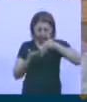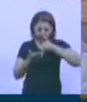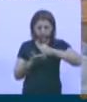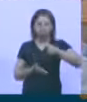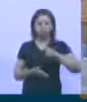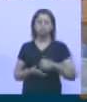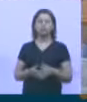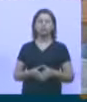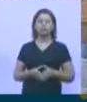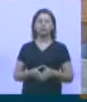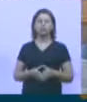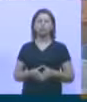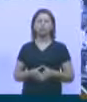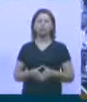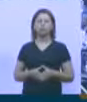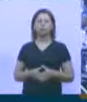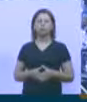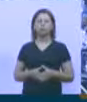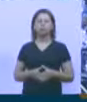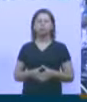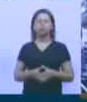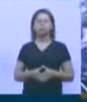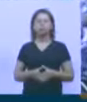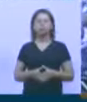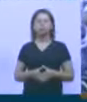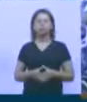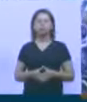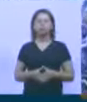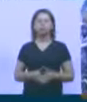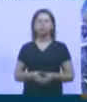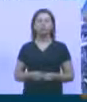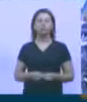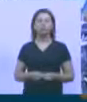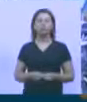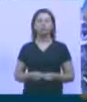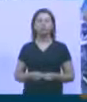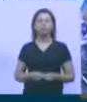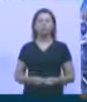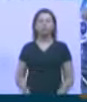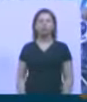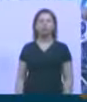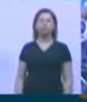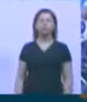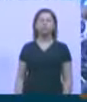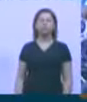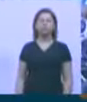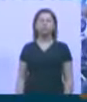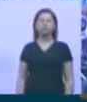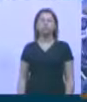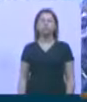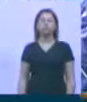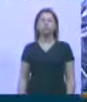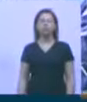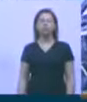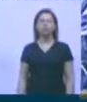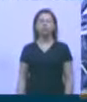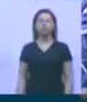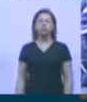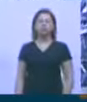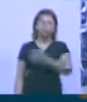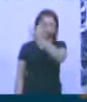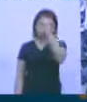daquela, a se viciar. Again, a person will not experience physical healing unless he has had inner healing. E a